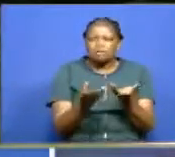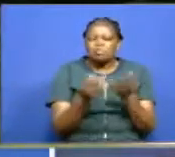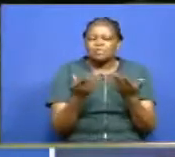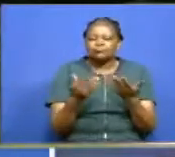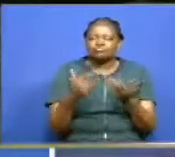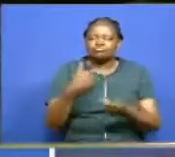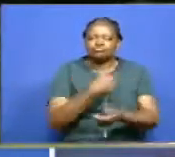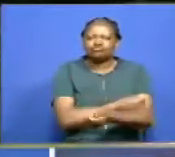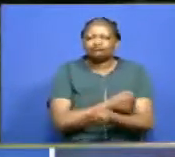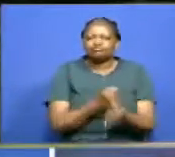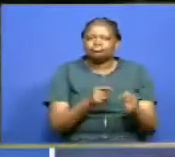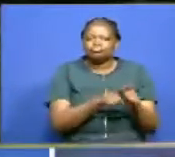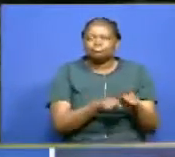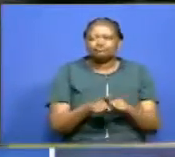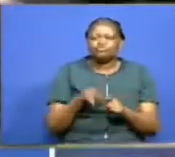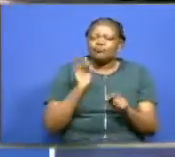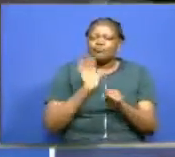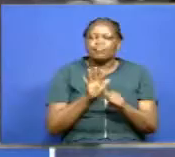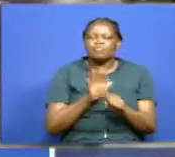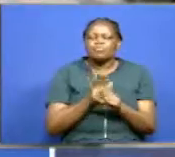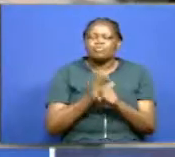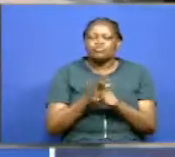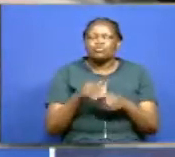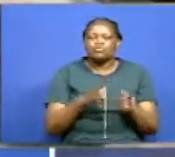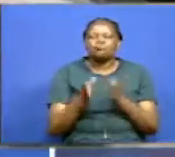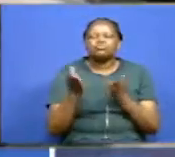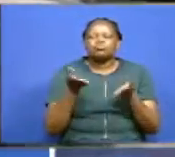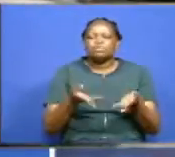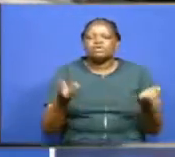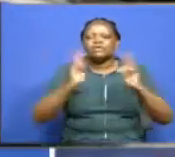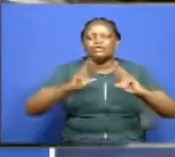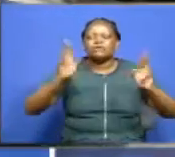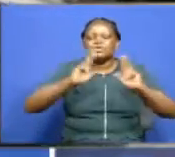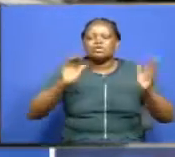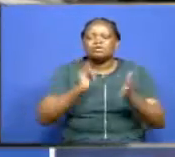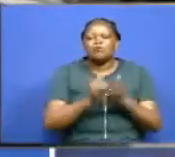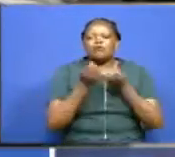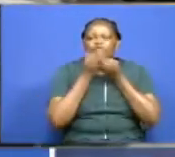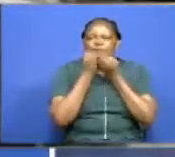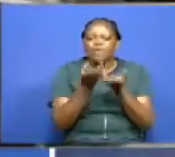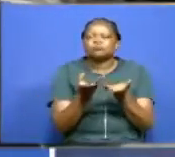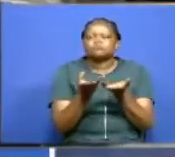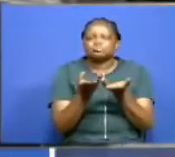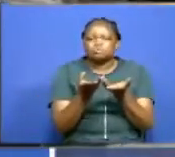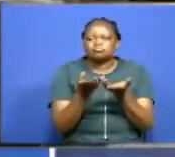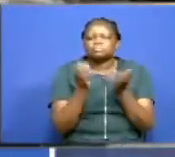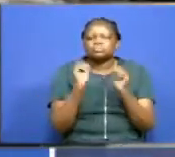the vaccine. There's so many platforms available that information of vaccine will be,